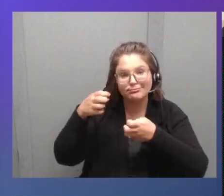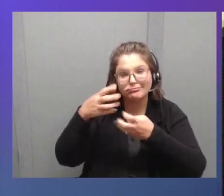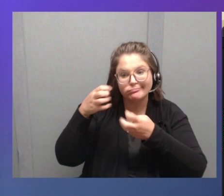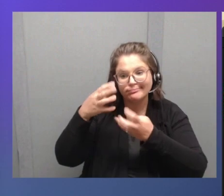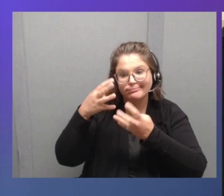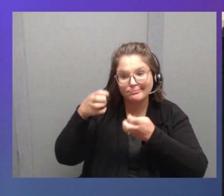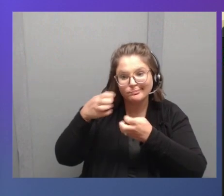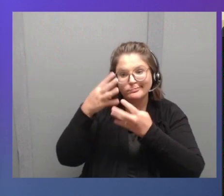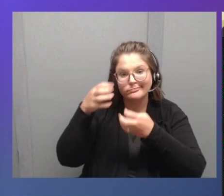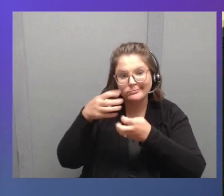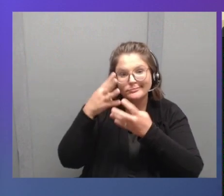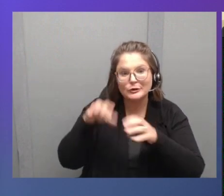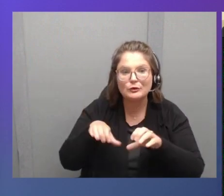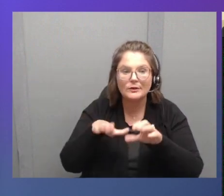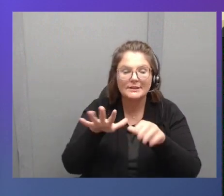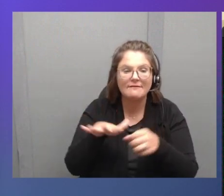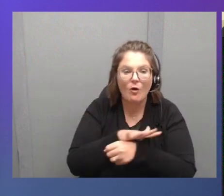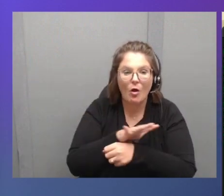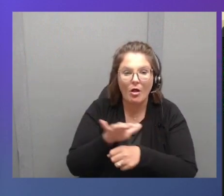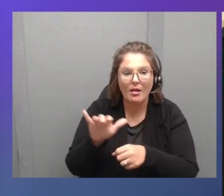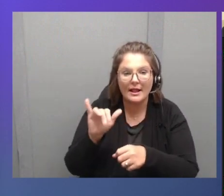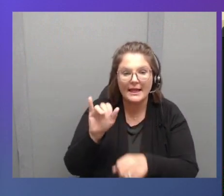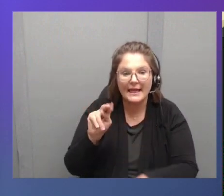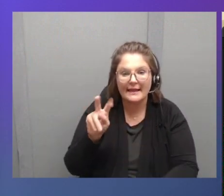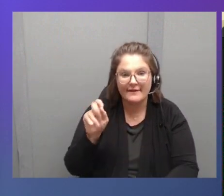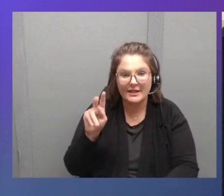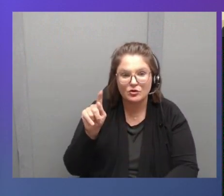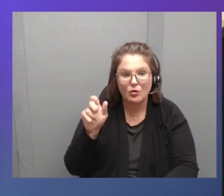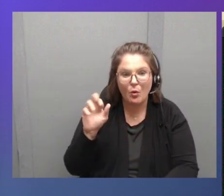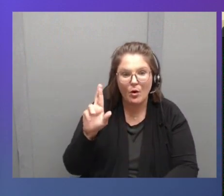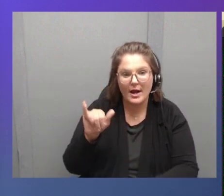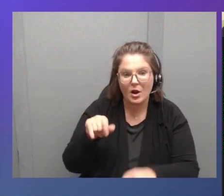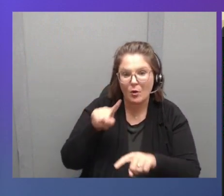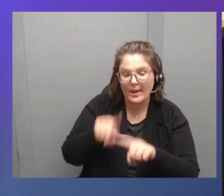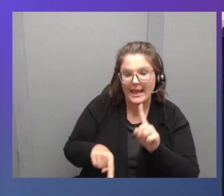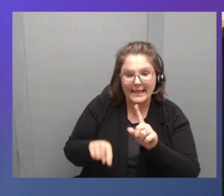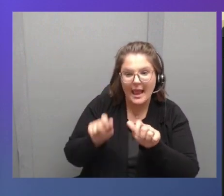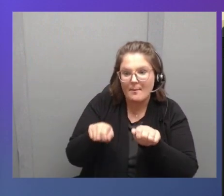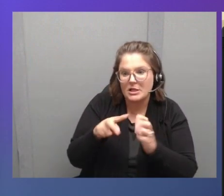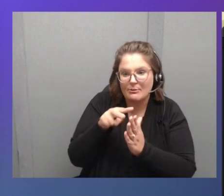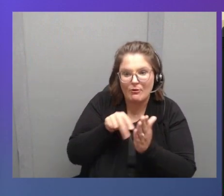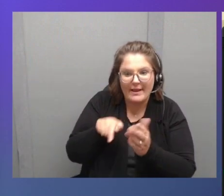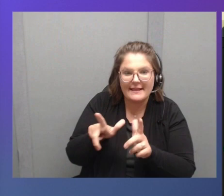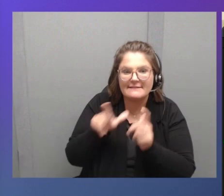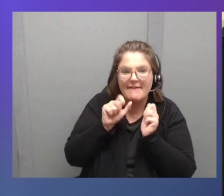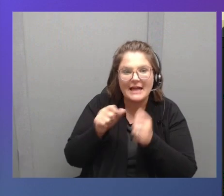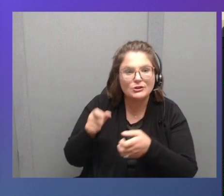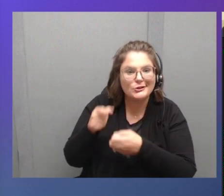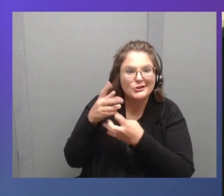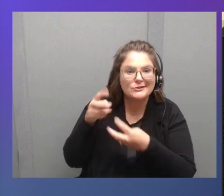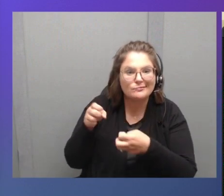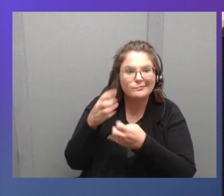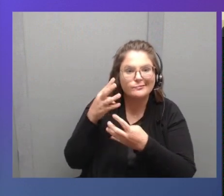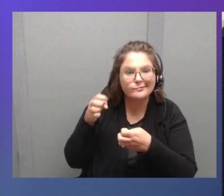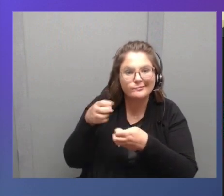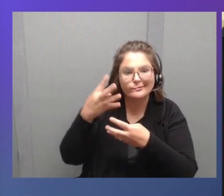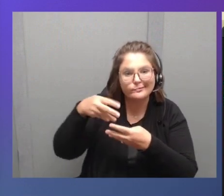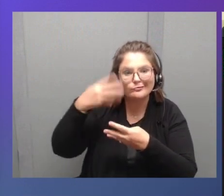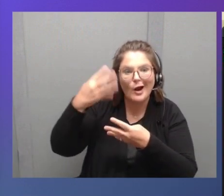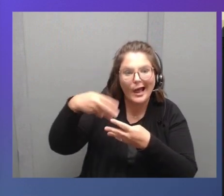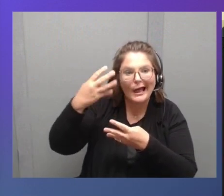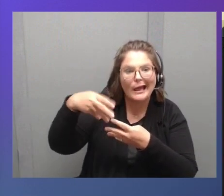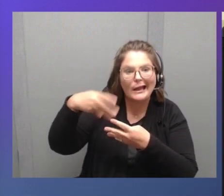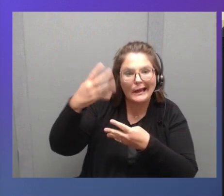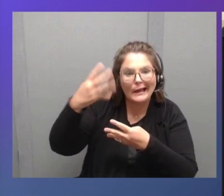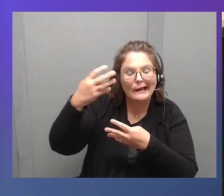lot of log messages here that I don't expect anybody, including me, to be able to possibly read this fast. Is this the console on your laptop, or are